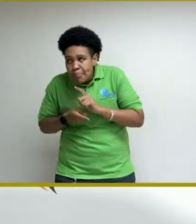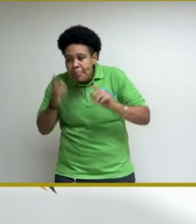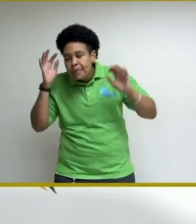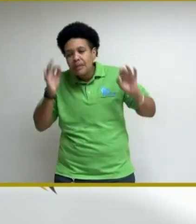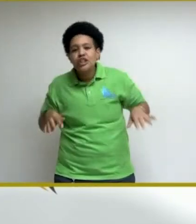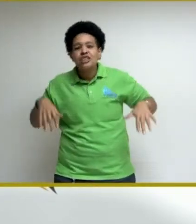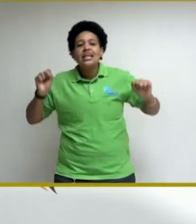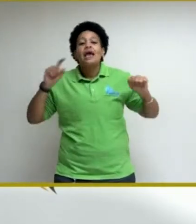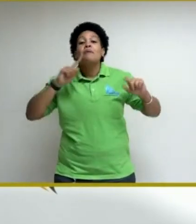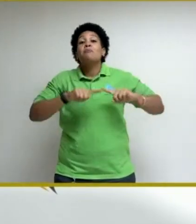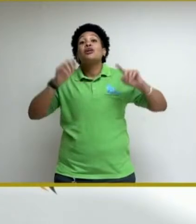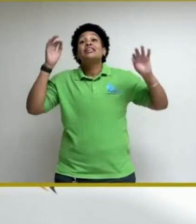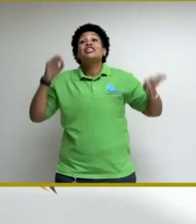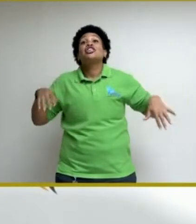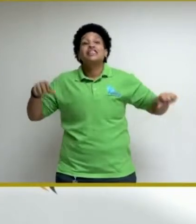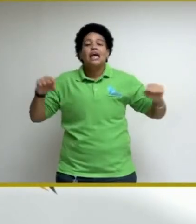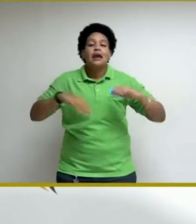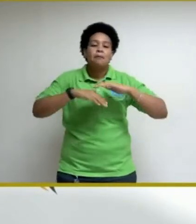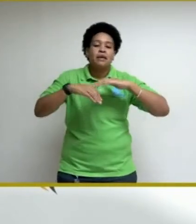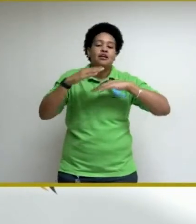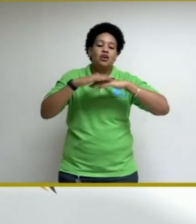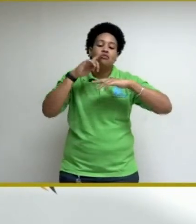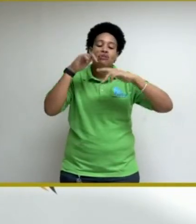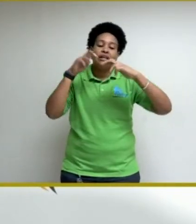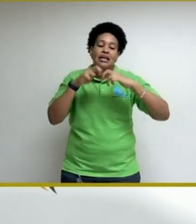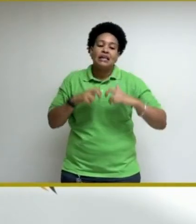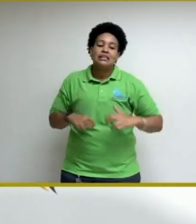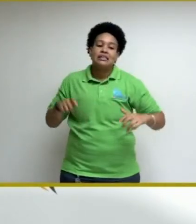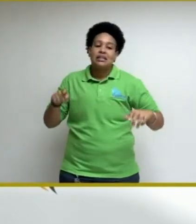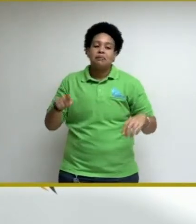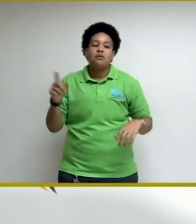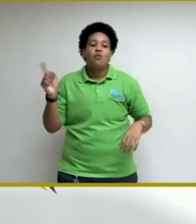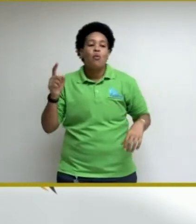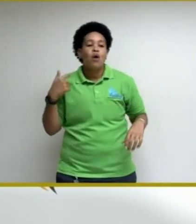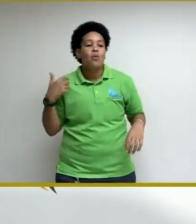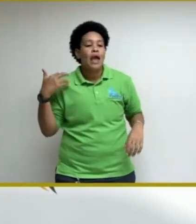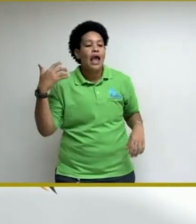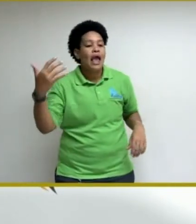been taken based on an assessment of where we're headed, the management of the